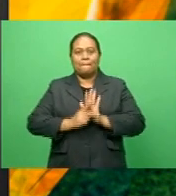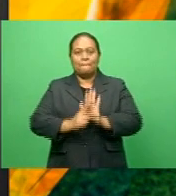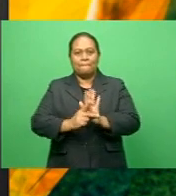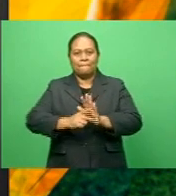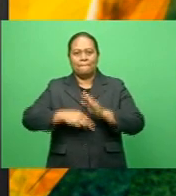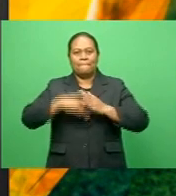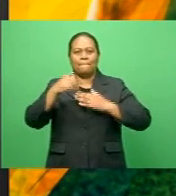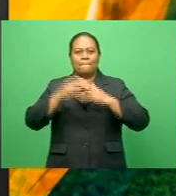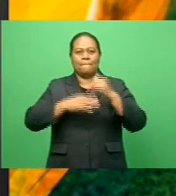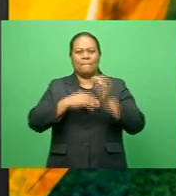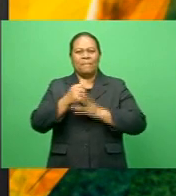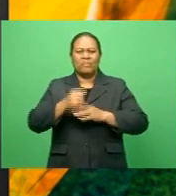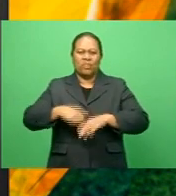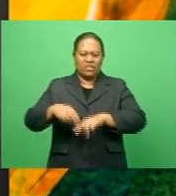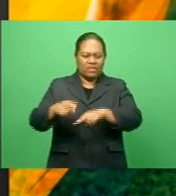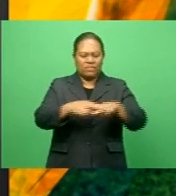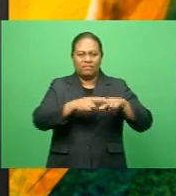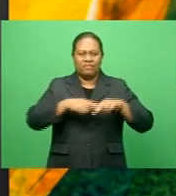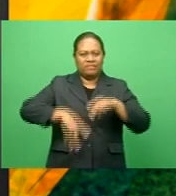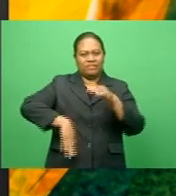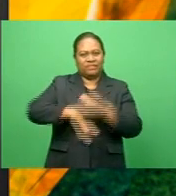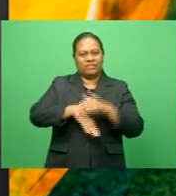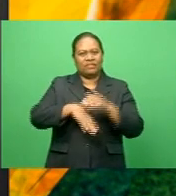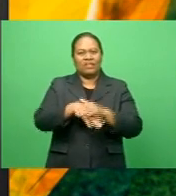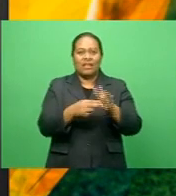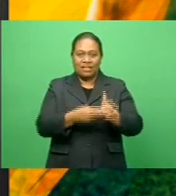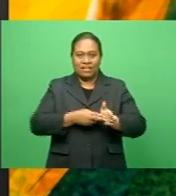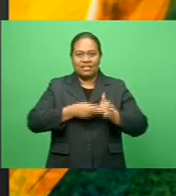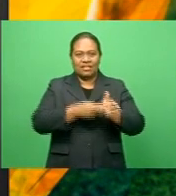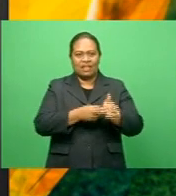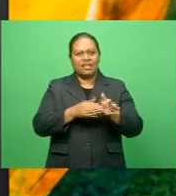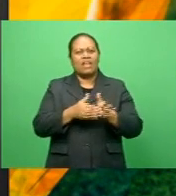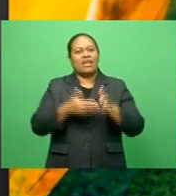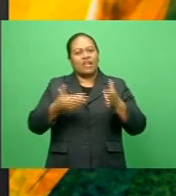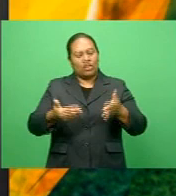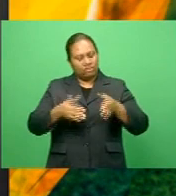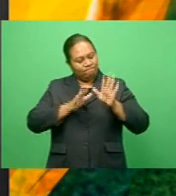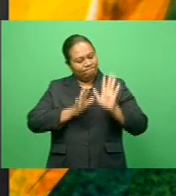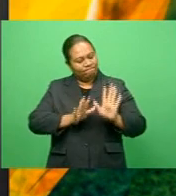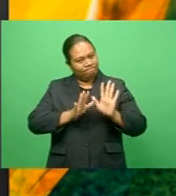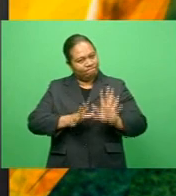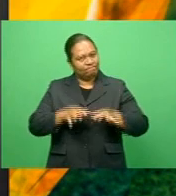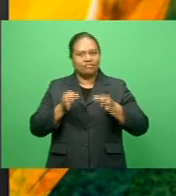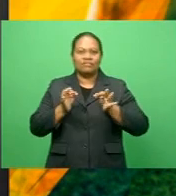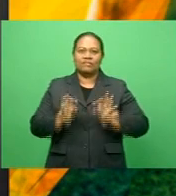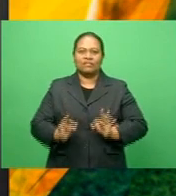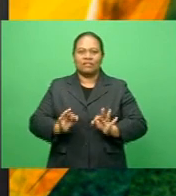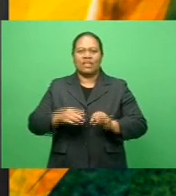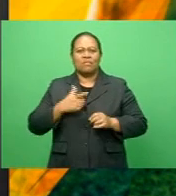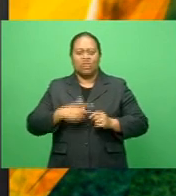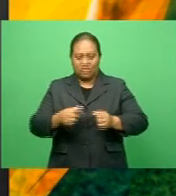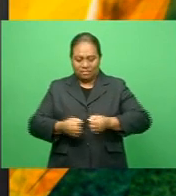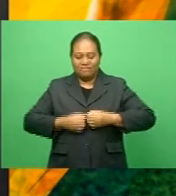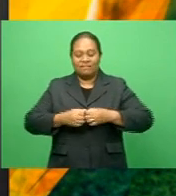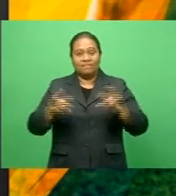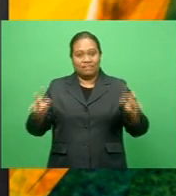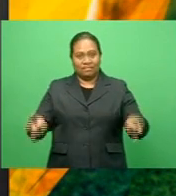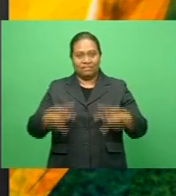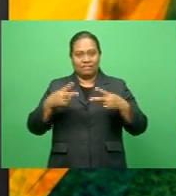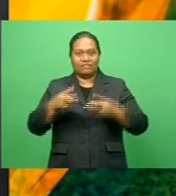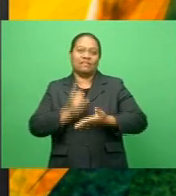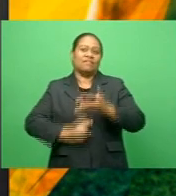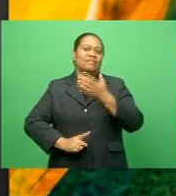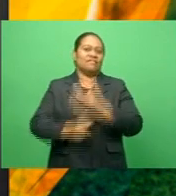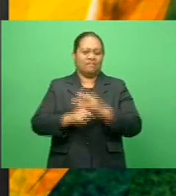Vodafone Fiji FAC champions Easy Cool Nandi, having to wait for a decision on the resumption of their semi-final match against the Food